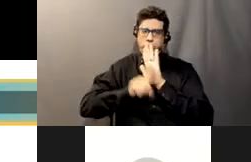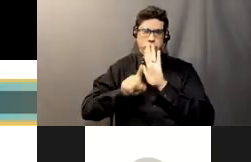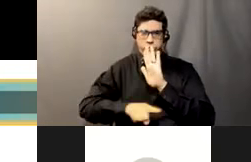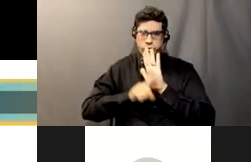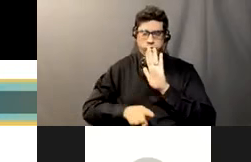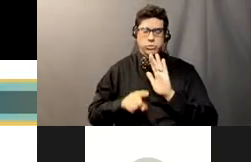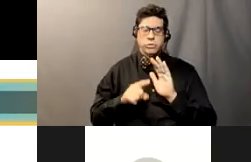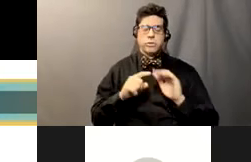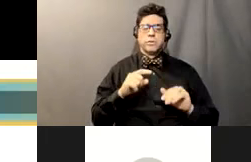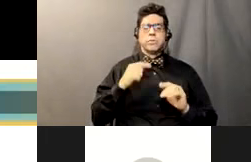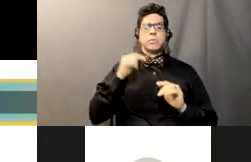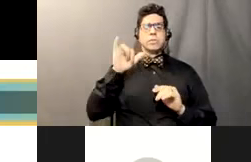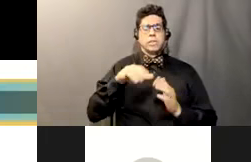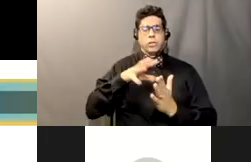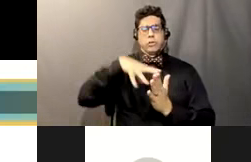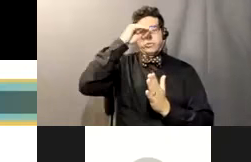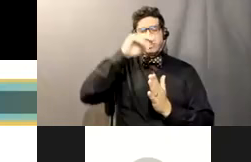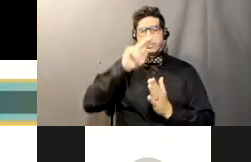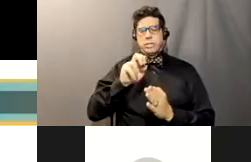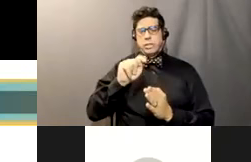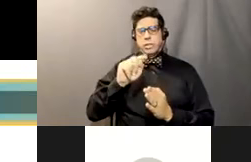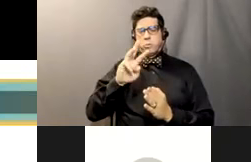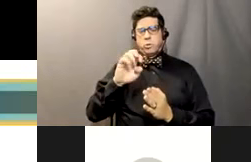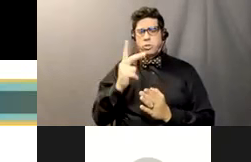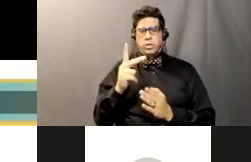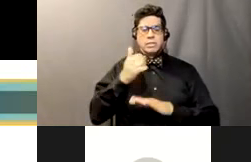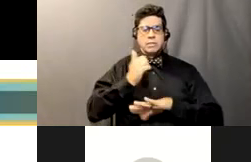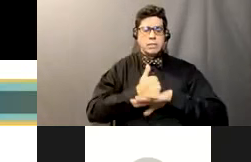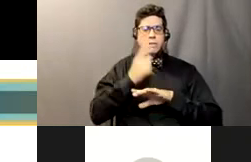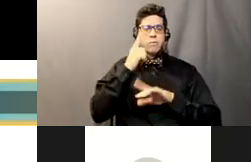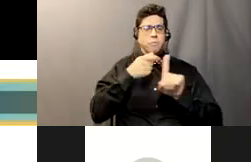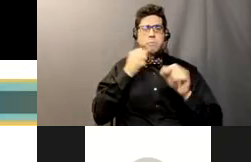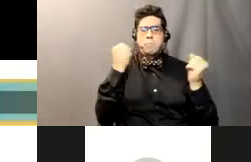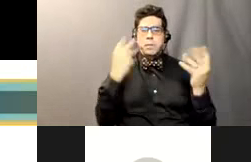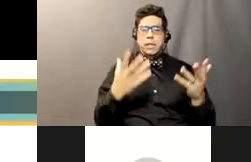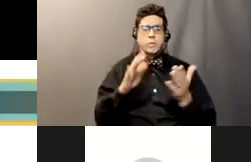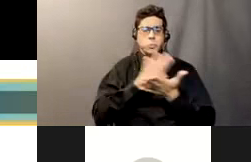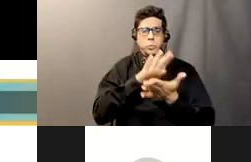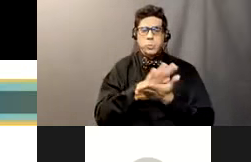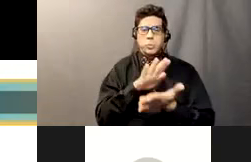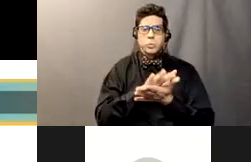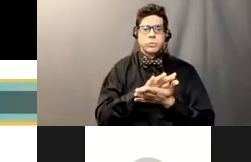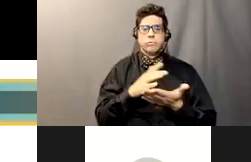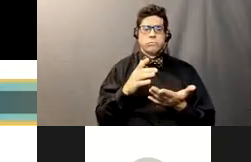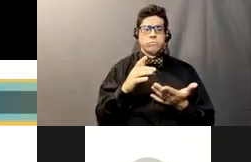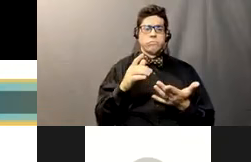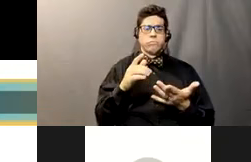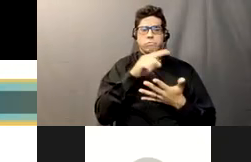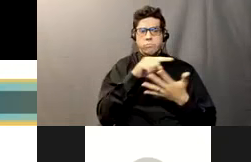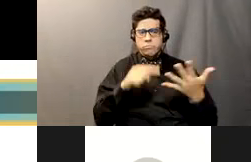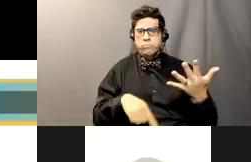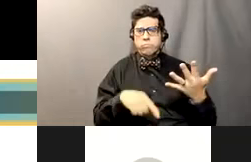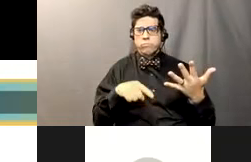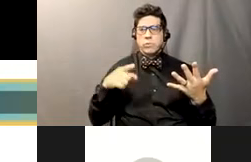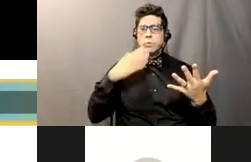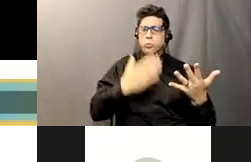learning network, which was made up of many school districts across Riverside County to really get their feedback on the form